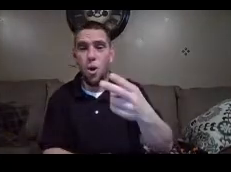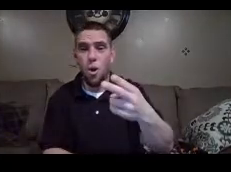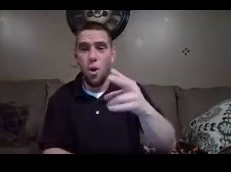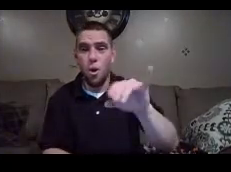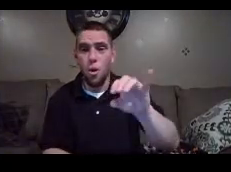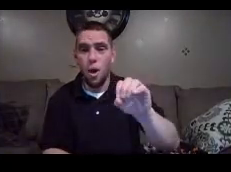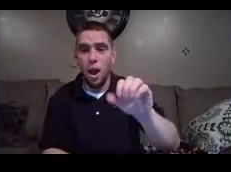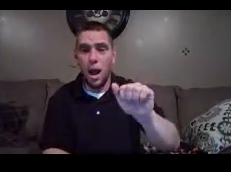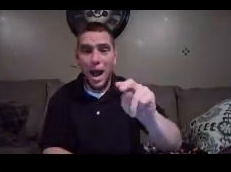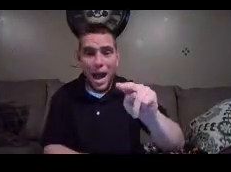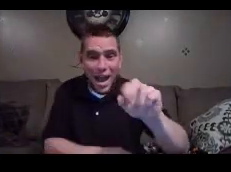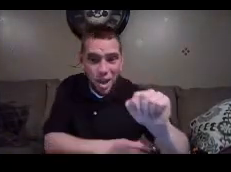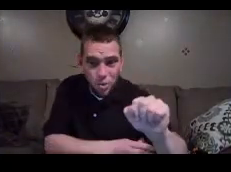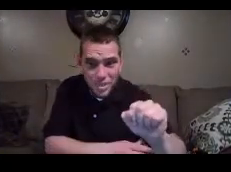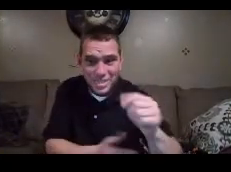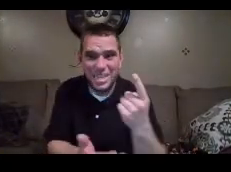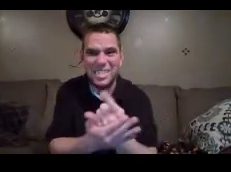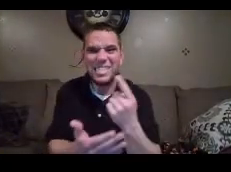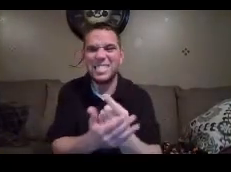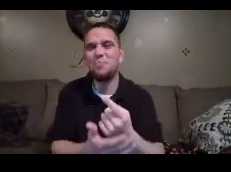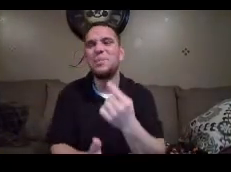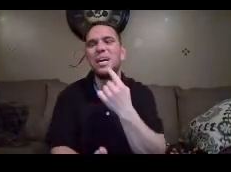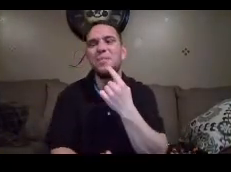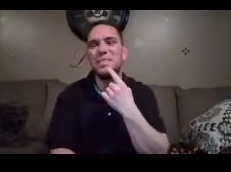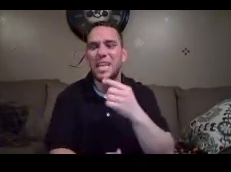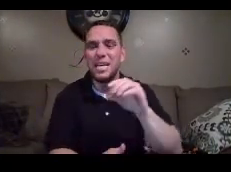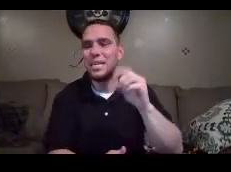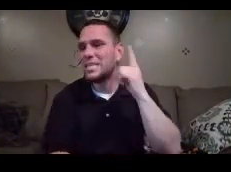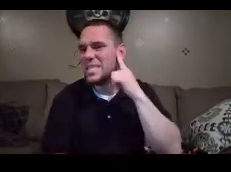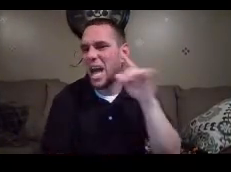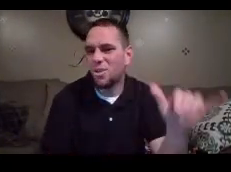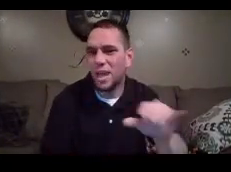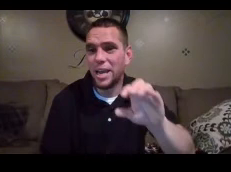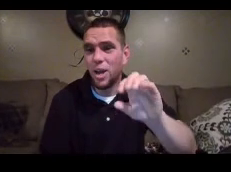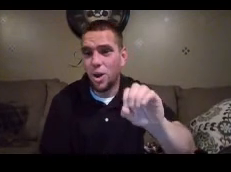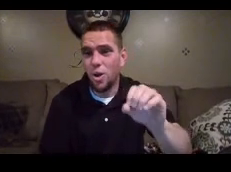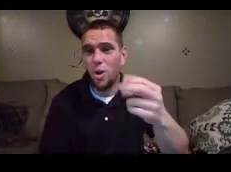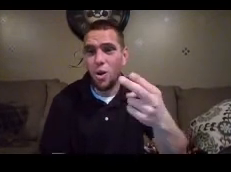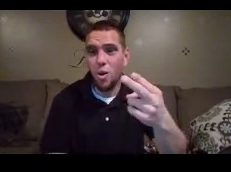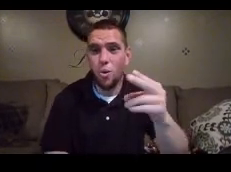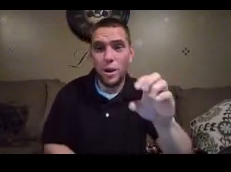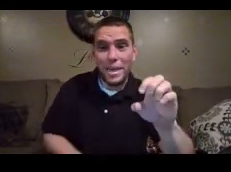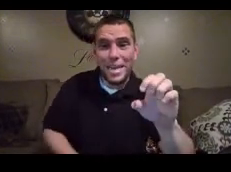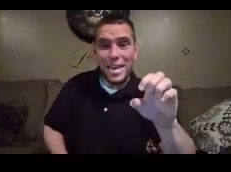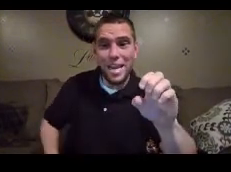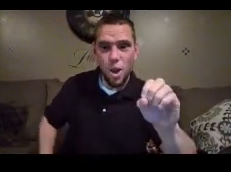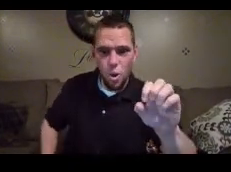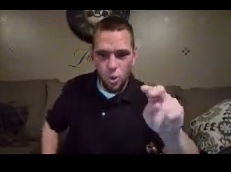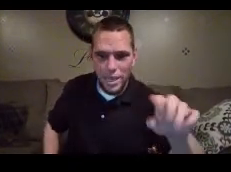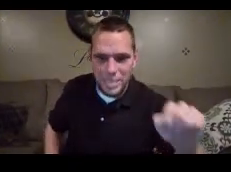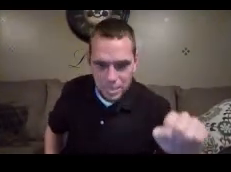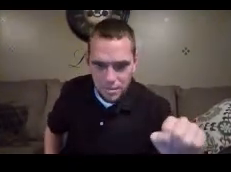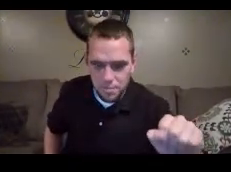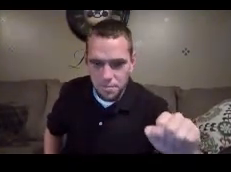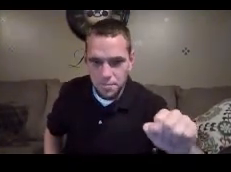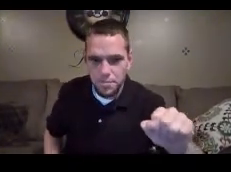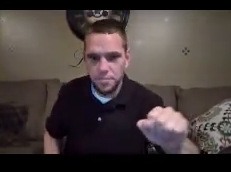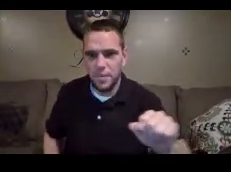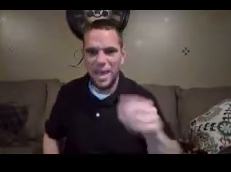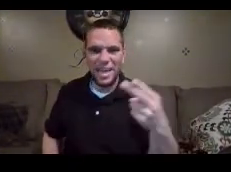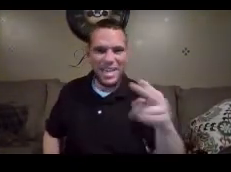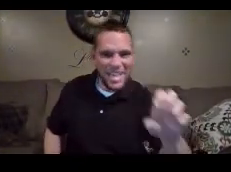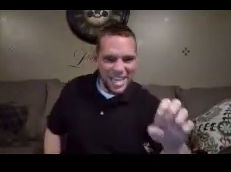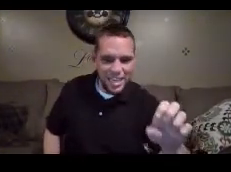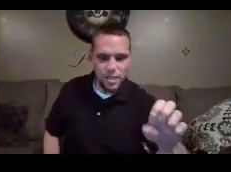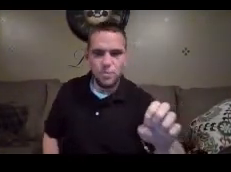those words that, you know, sound the same or but are spelled differently, you know, it can get those. But if you have a word that